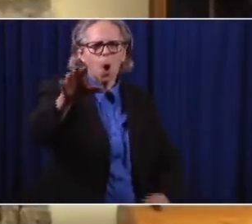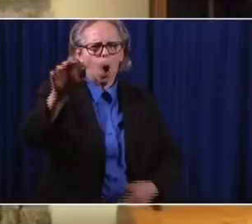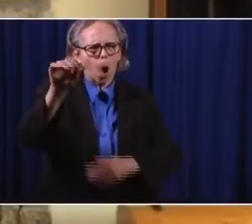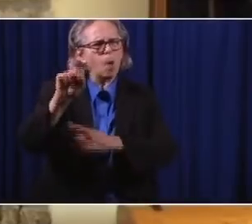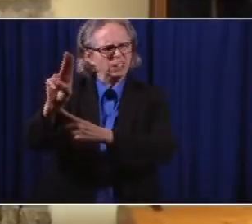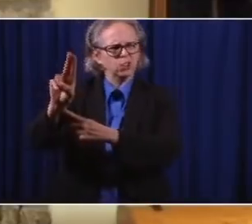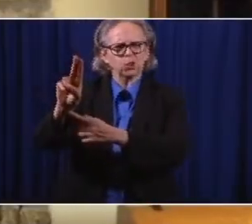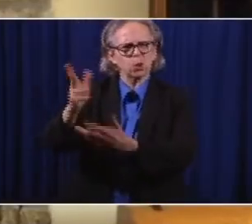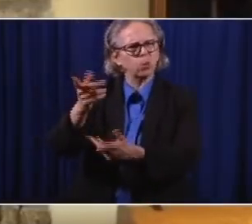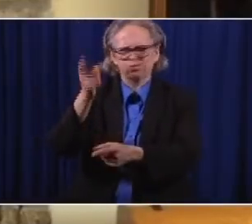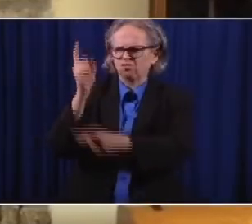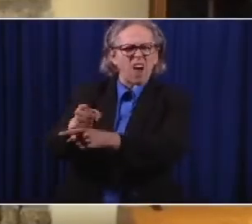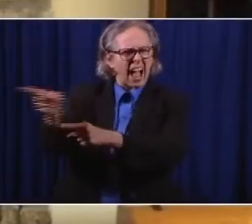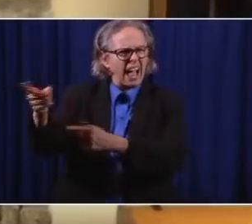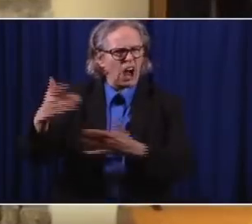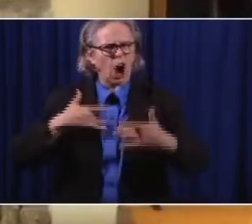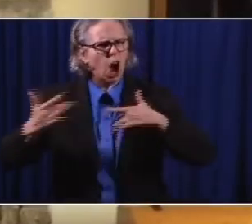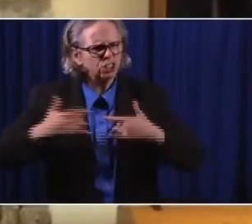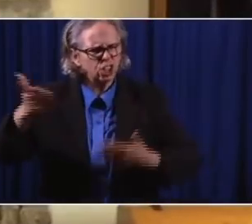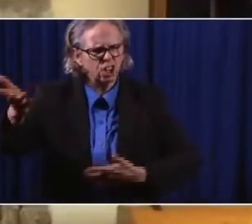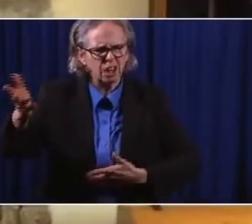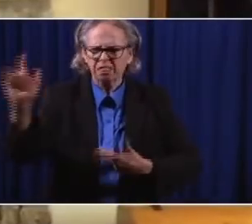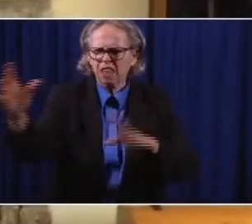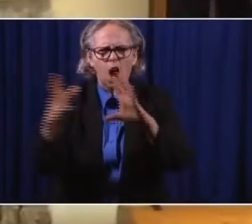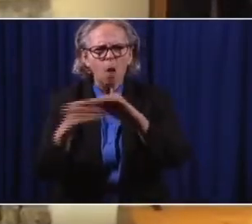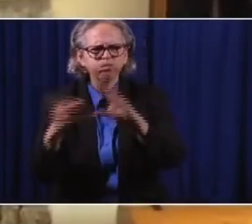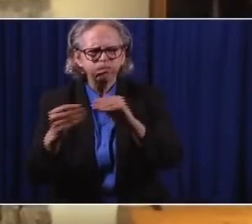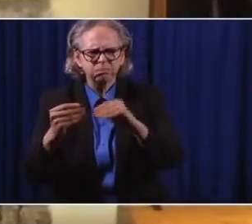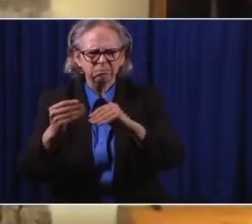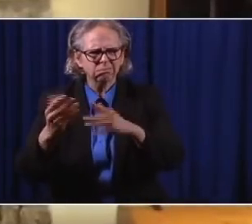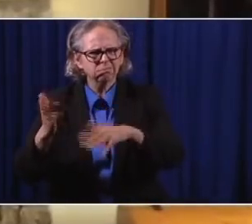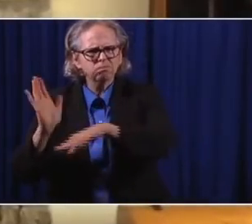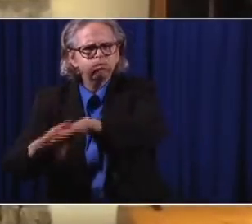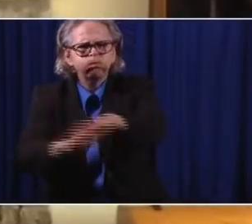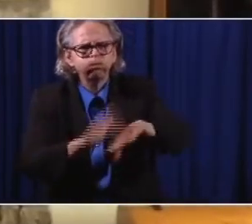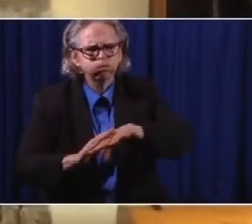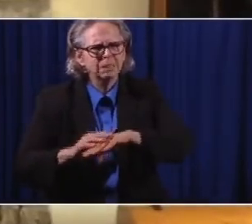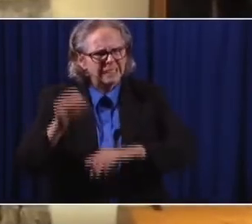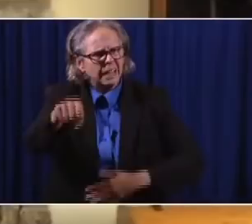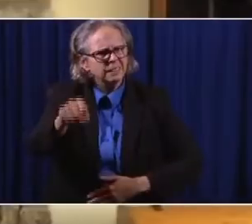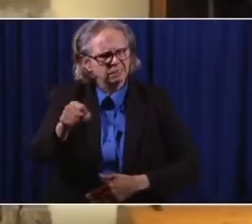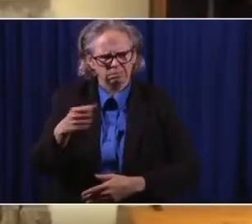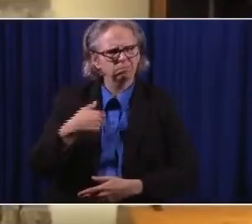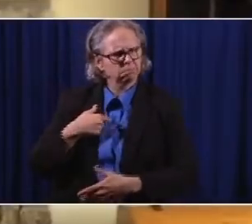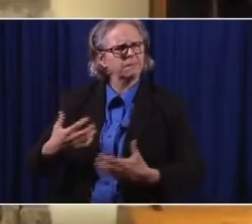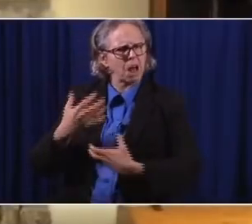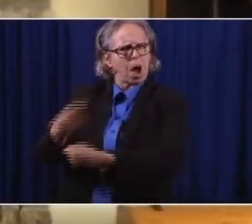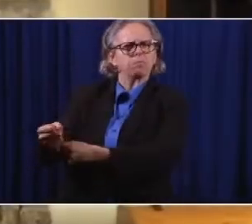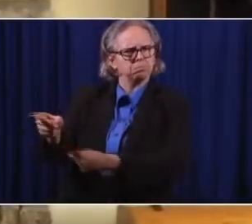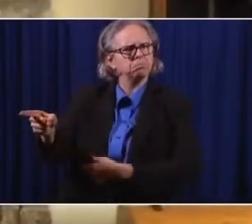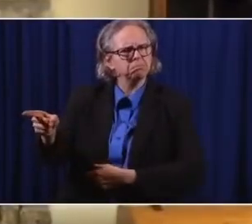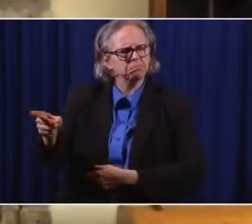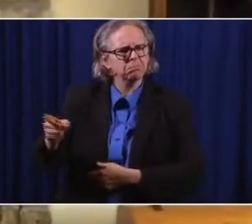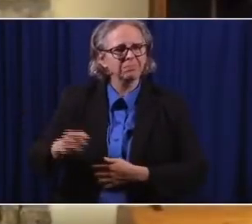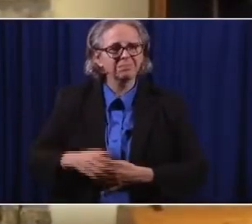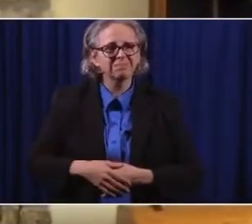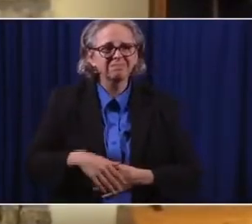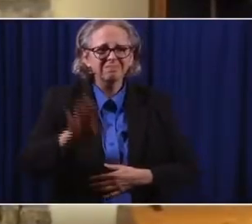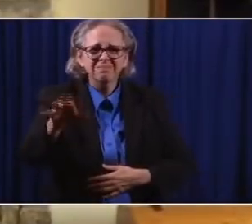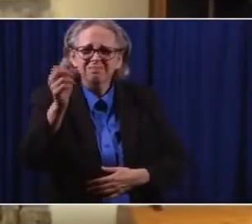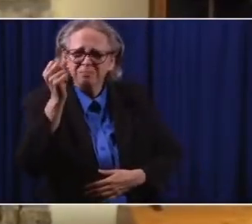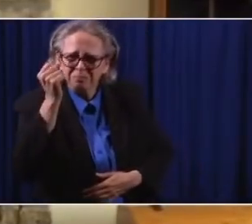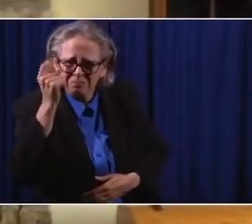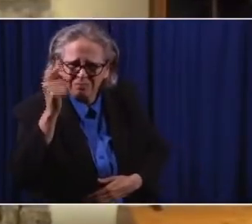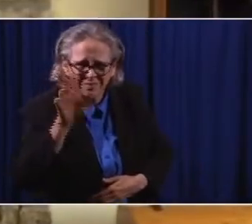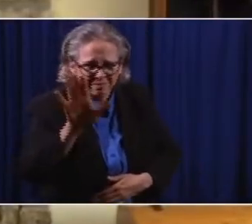message. And that is the risk is not going to be, obviously in the stands. They're going to